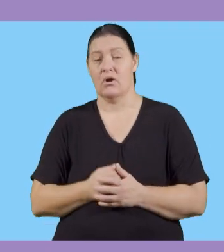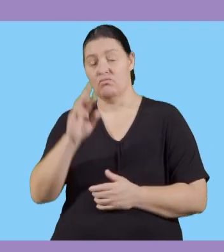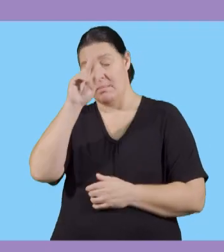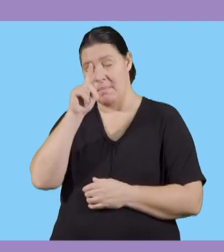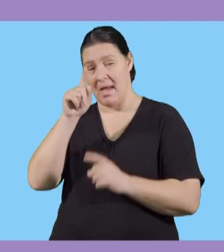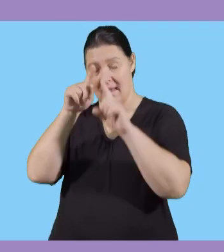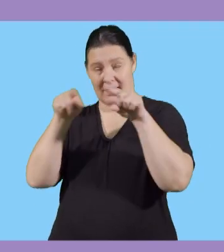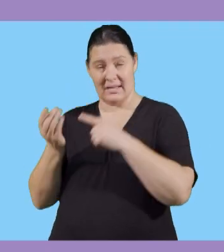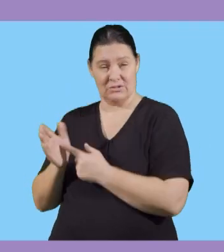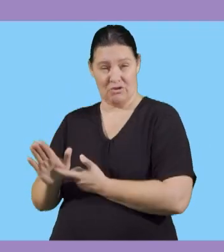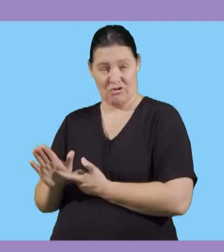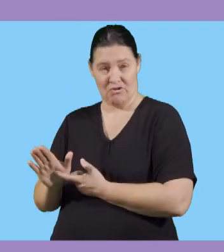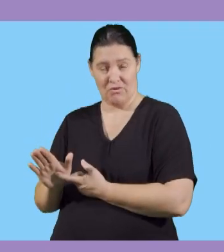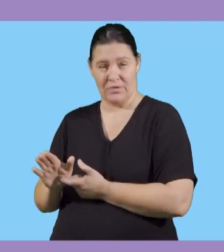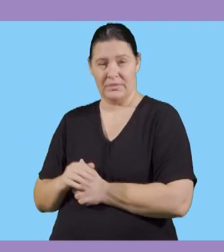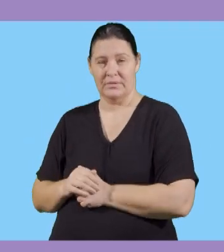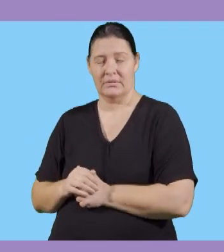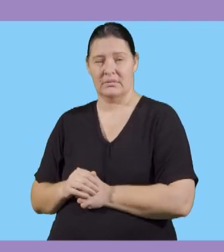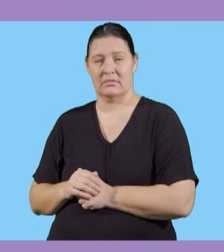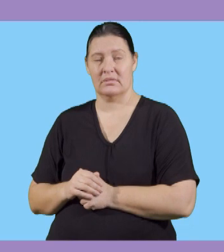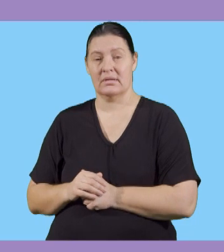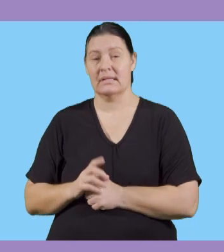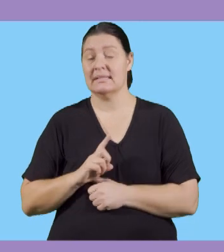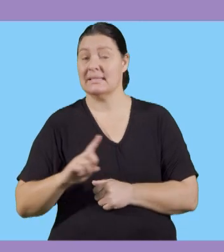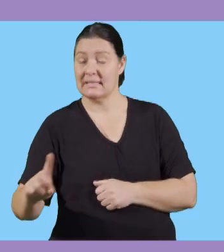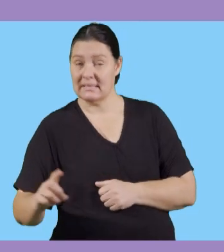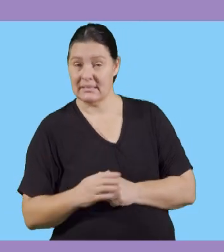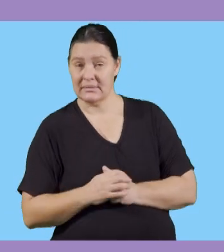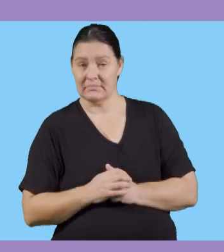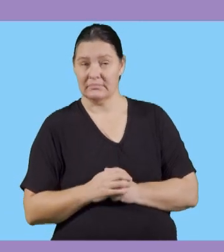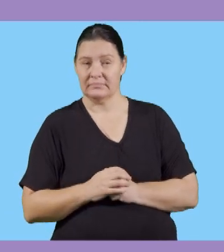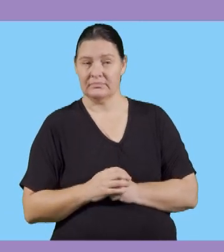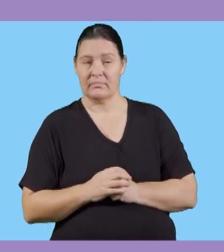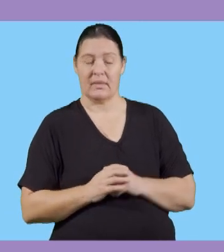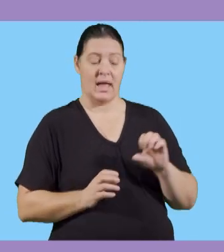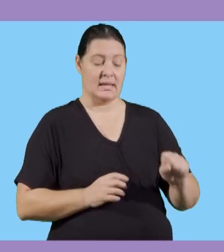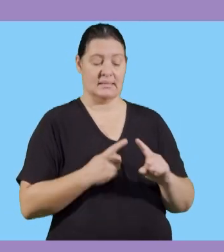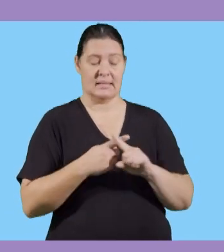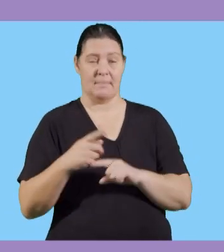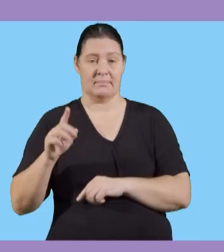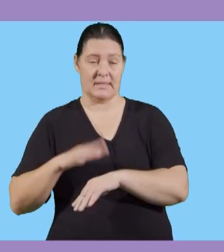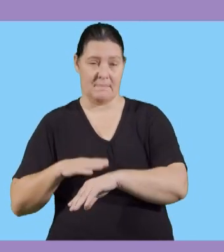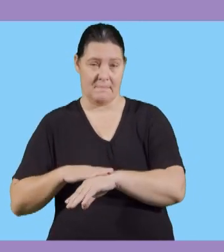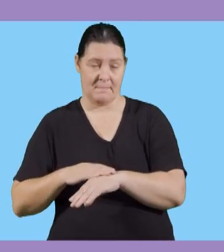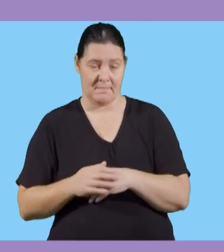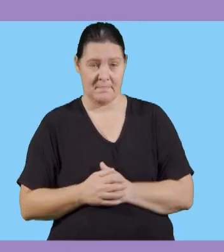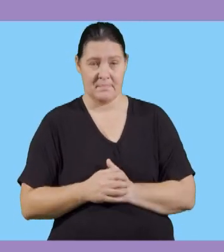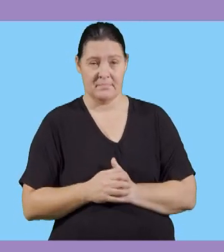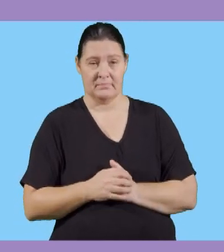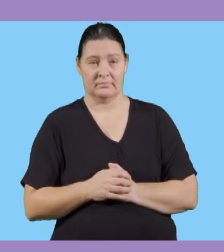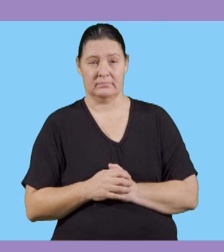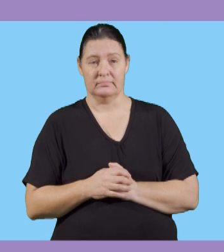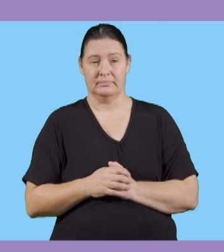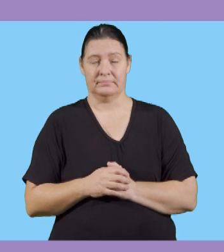remember we have that diagram to help us. So my distance is speed multiplied by